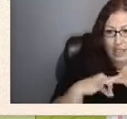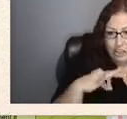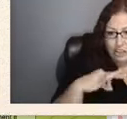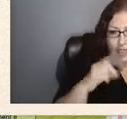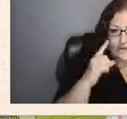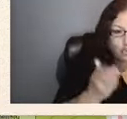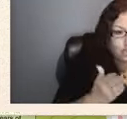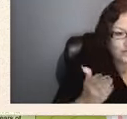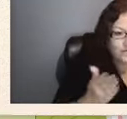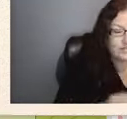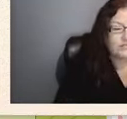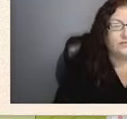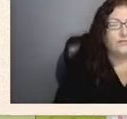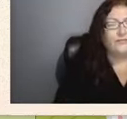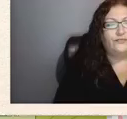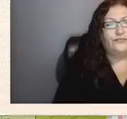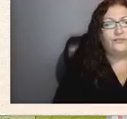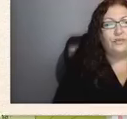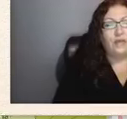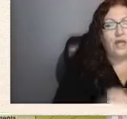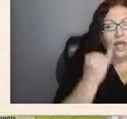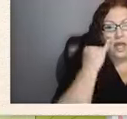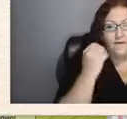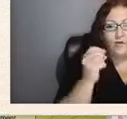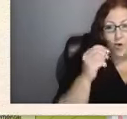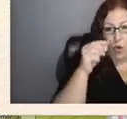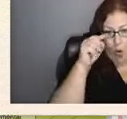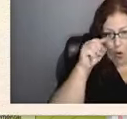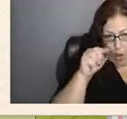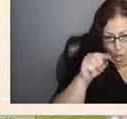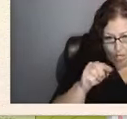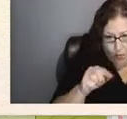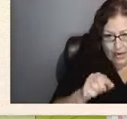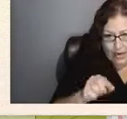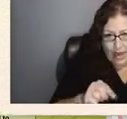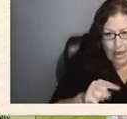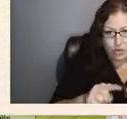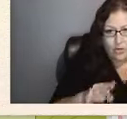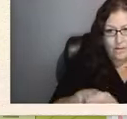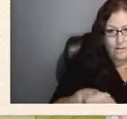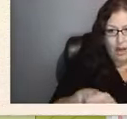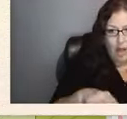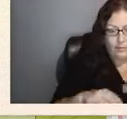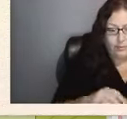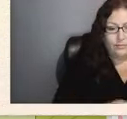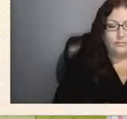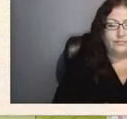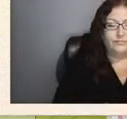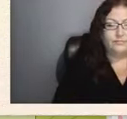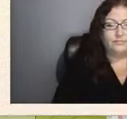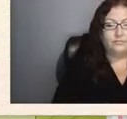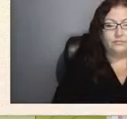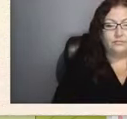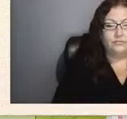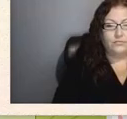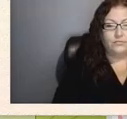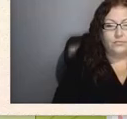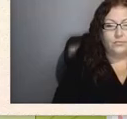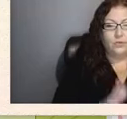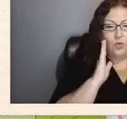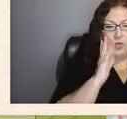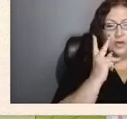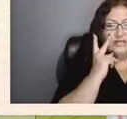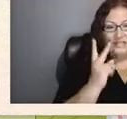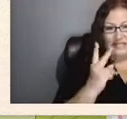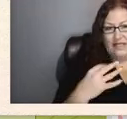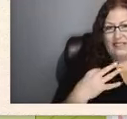services. And if you scroll all the way down to the bottom of the page, you will find the